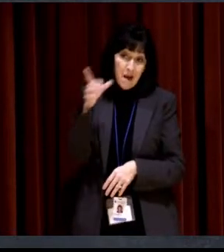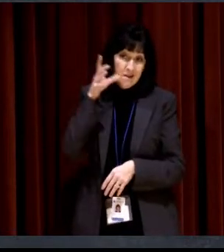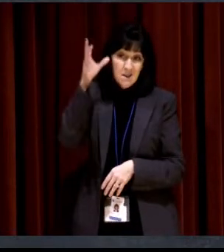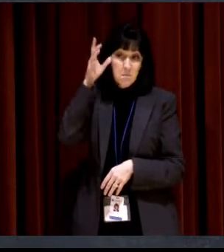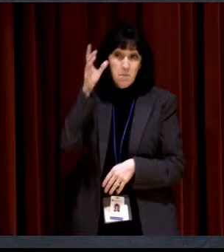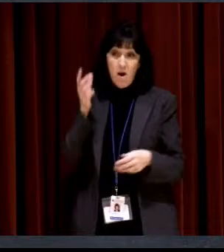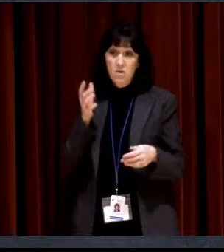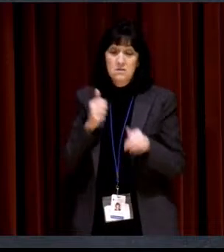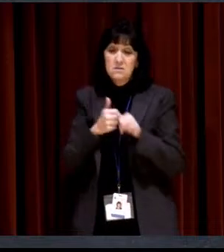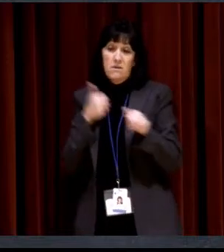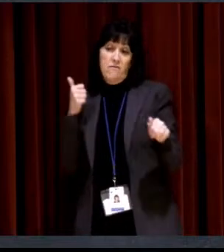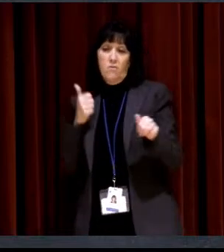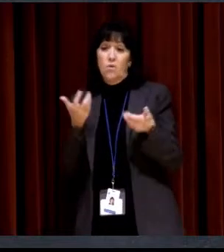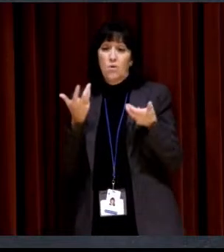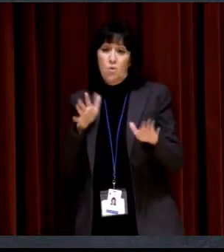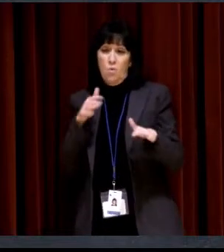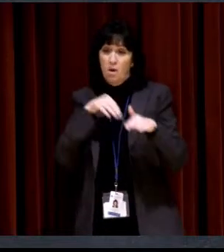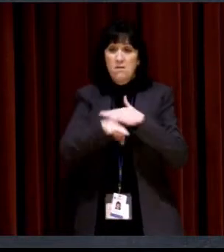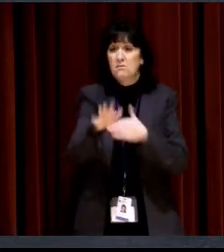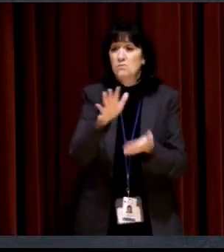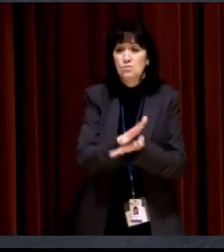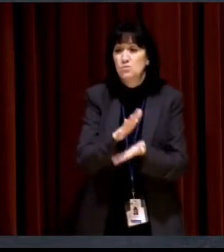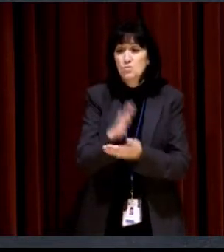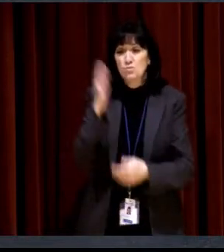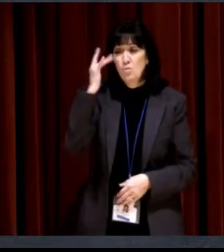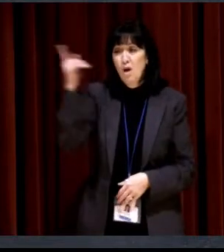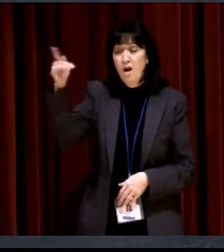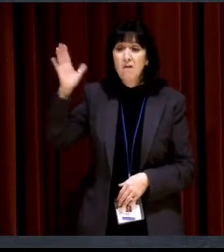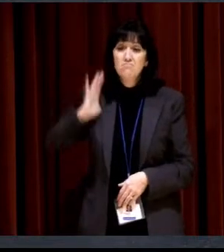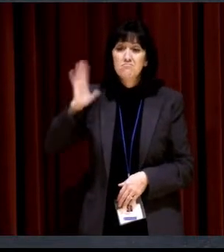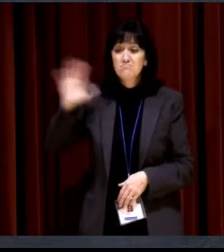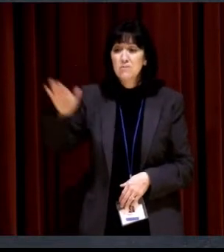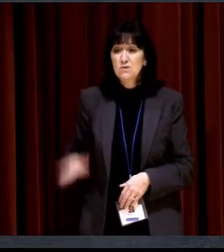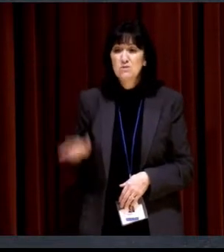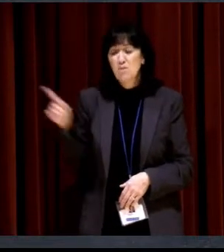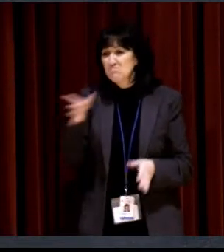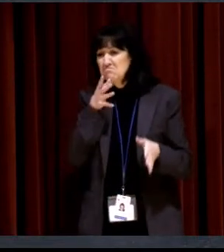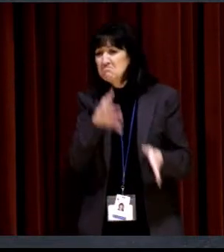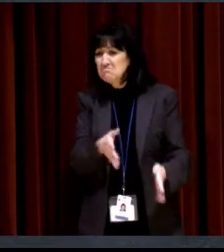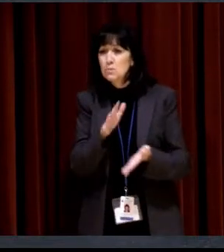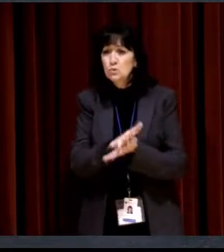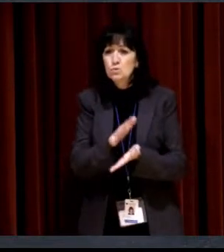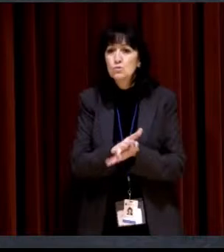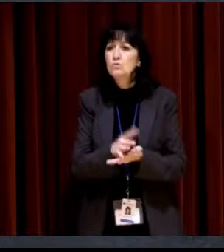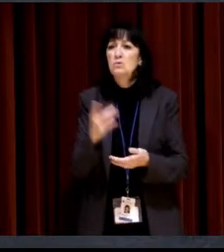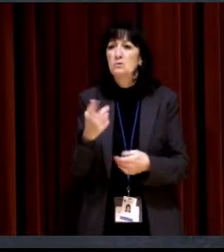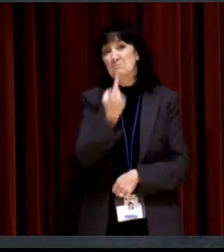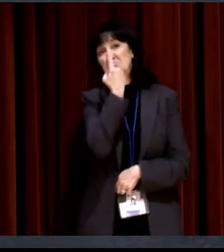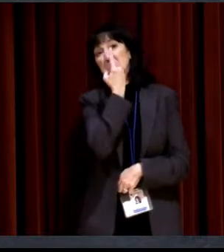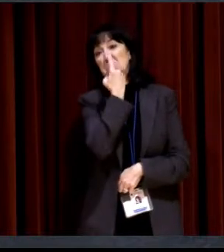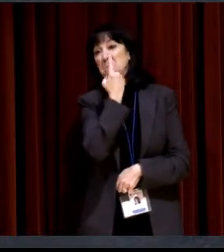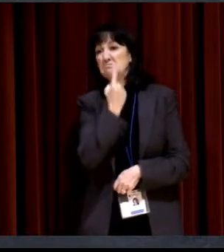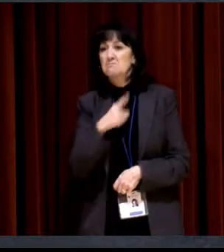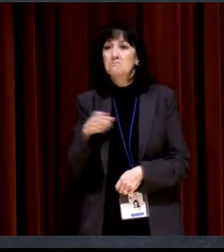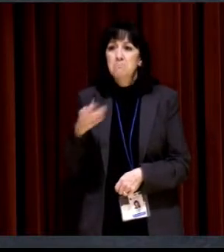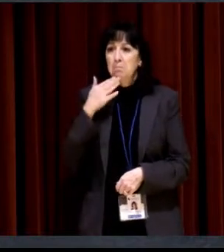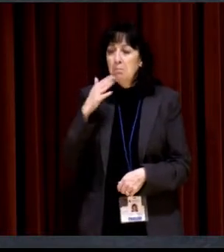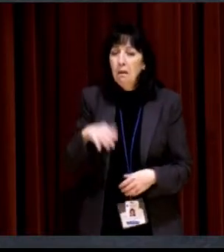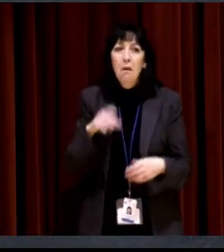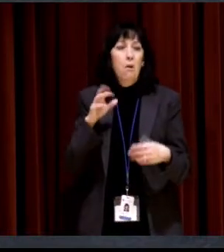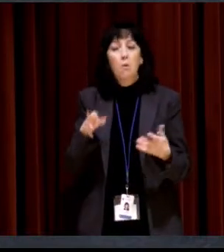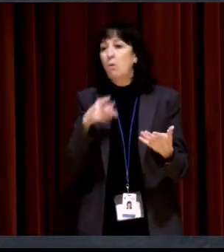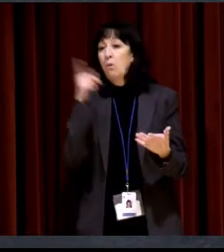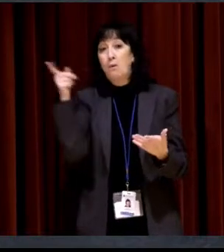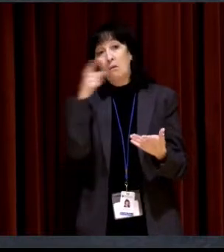had negative experiences themselves. So they only come to the building when they feel like their child has been treated unfairly. Other than